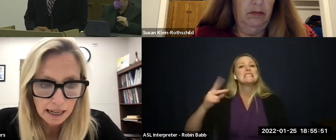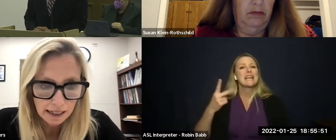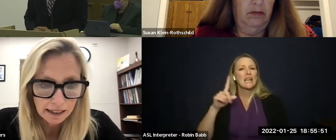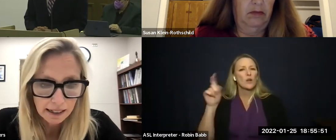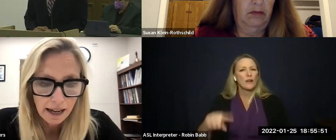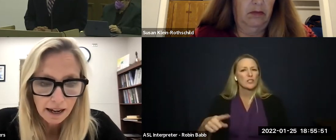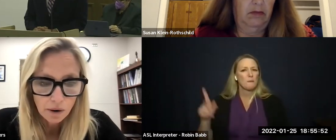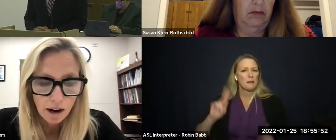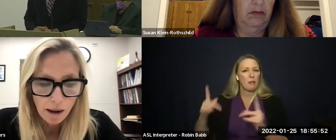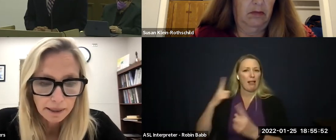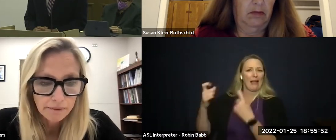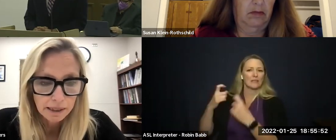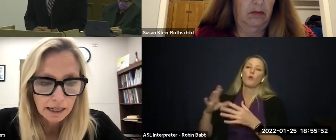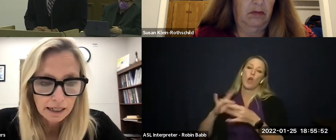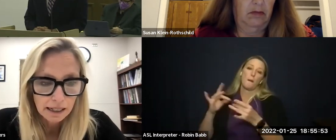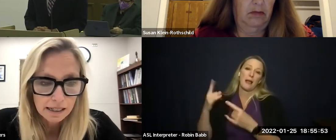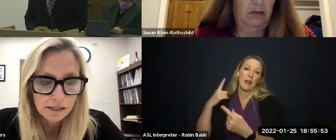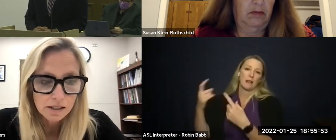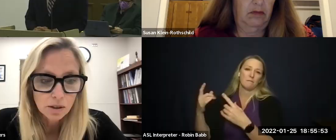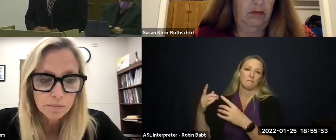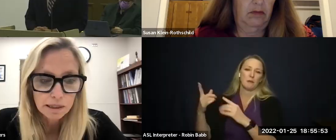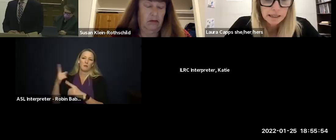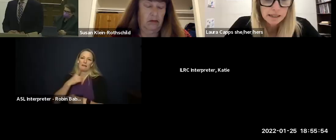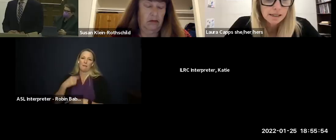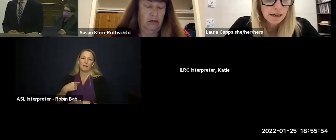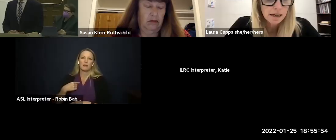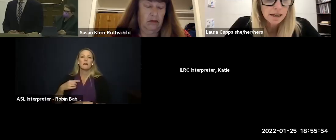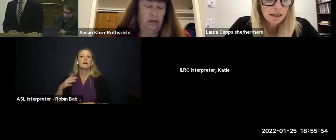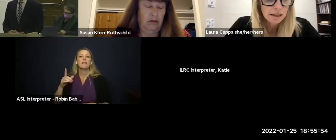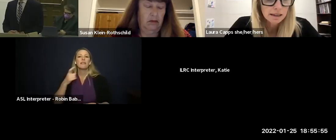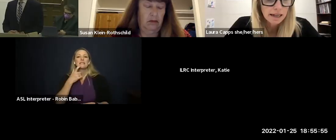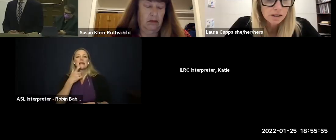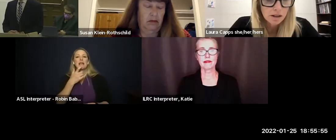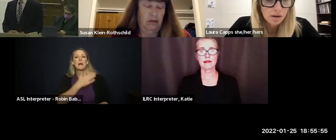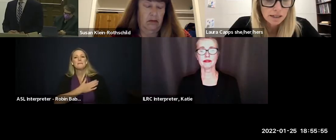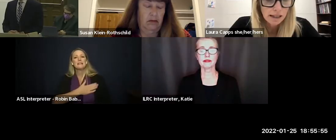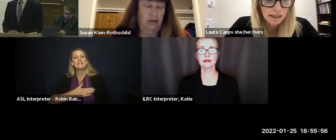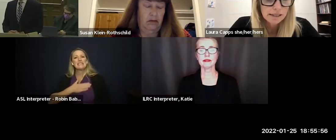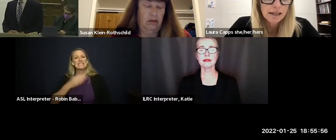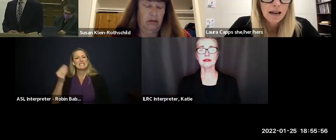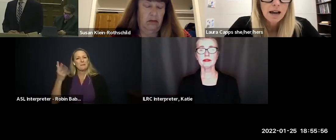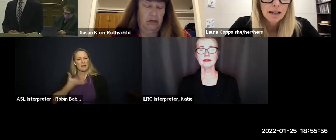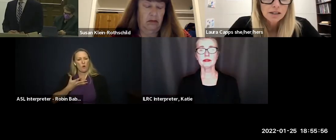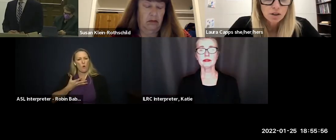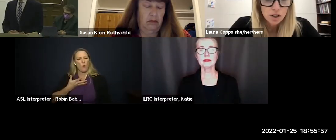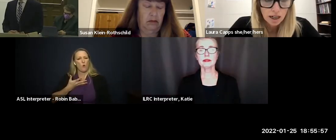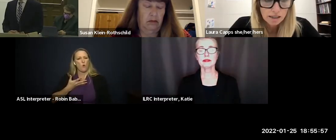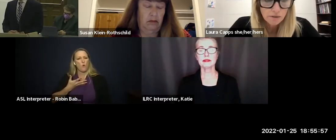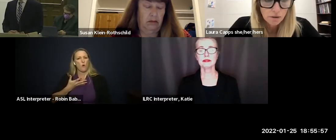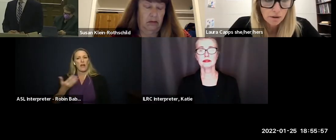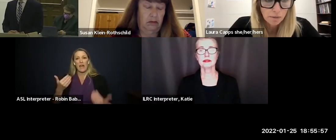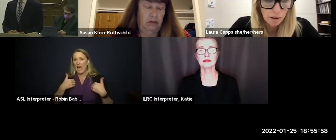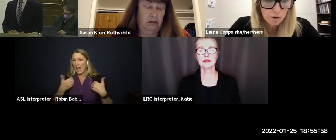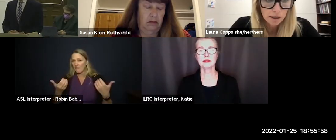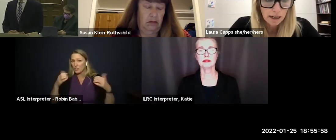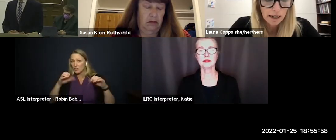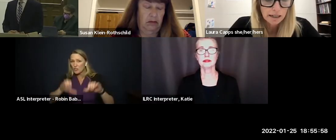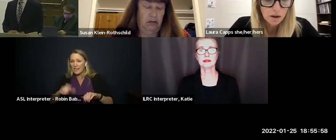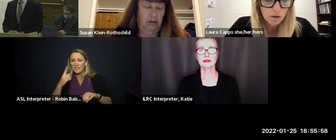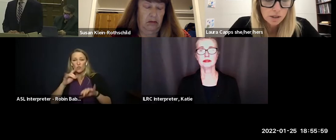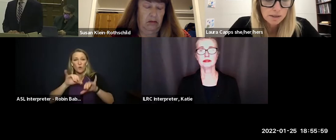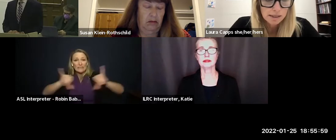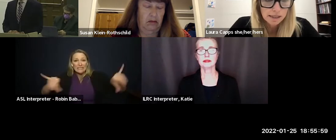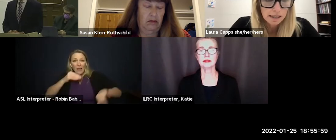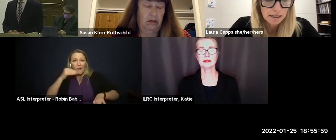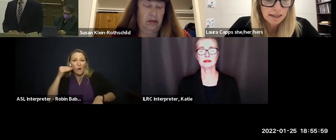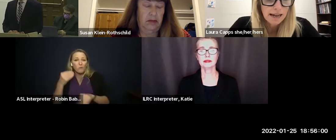been getting or comment i've been getting is you know please let us know tell us is there a chance of going remote and i know